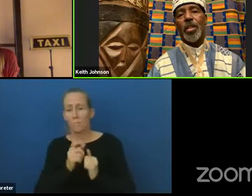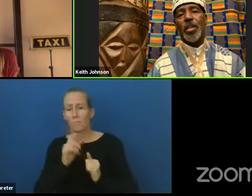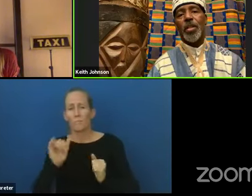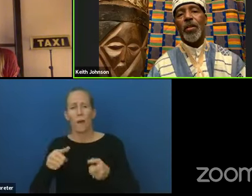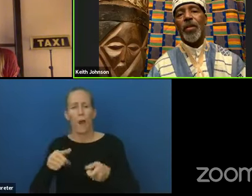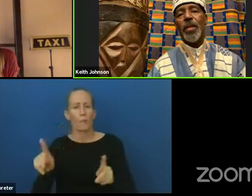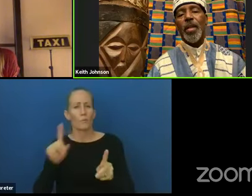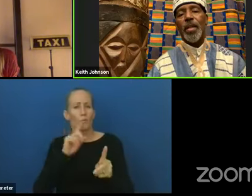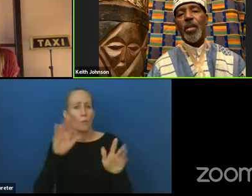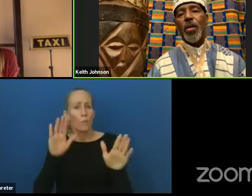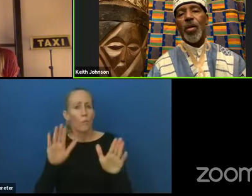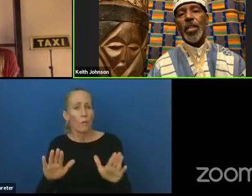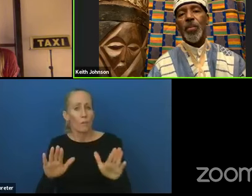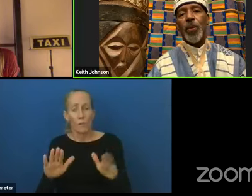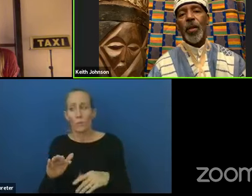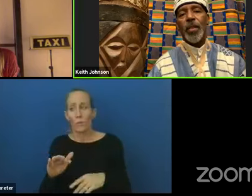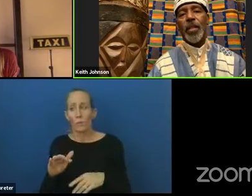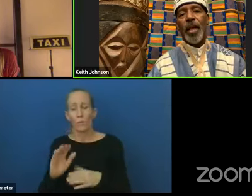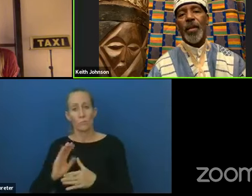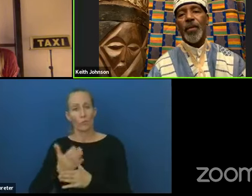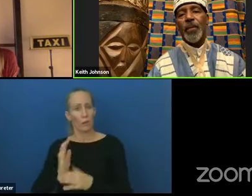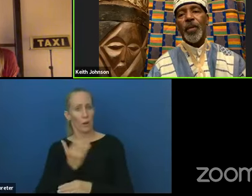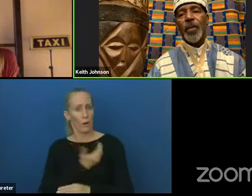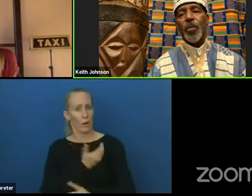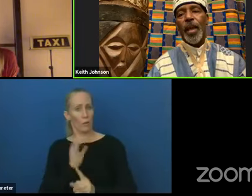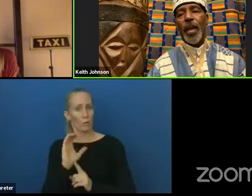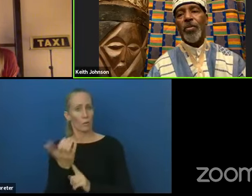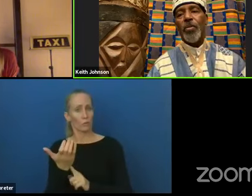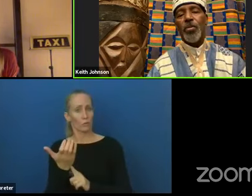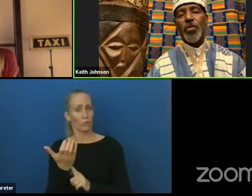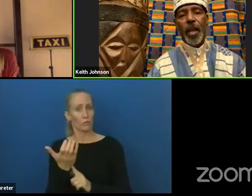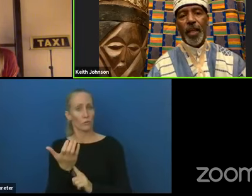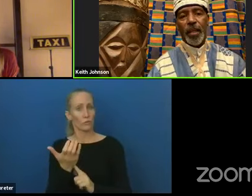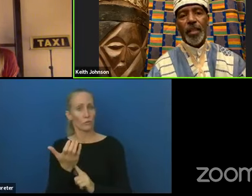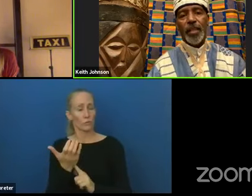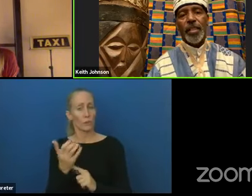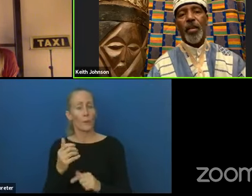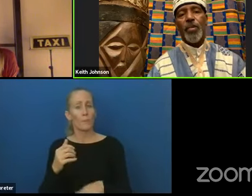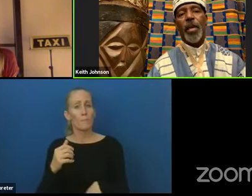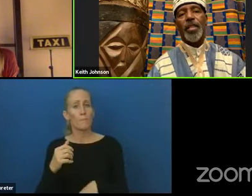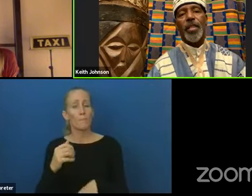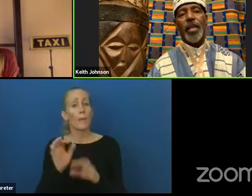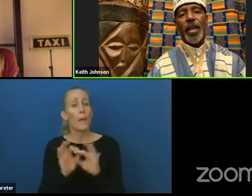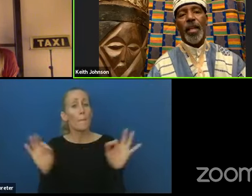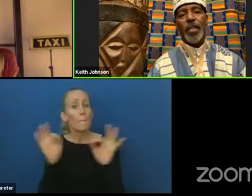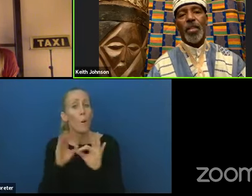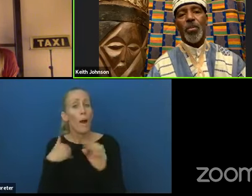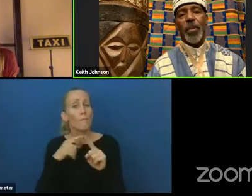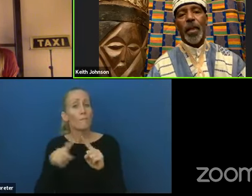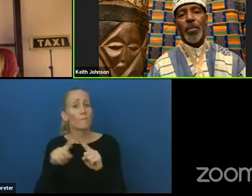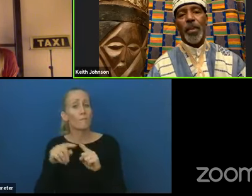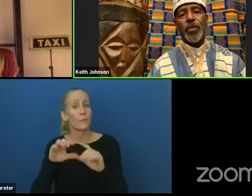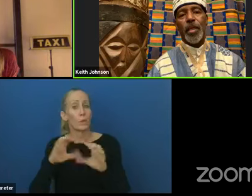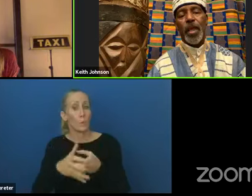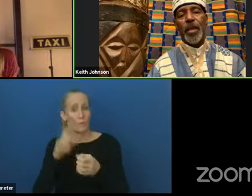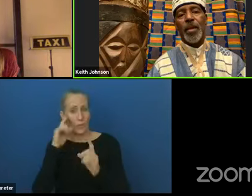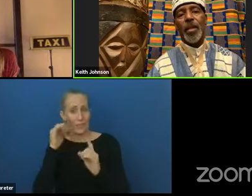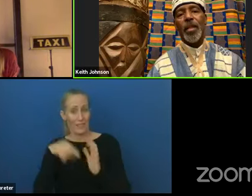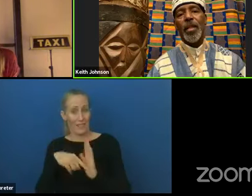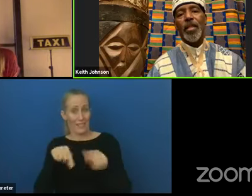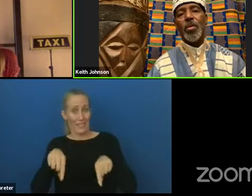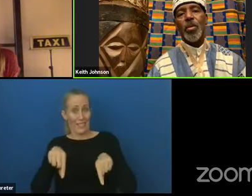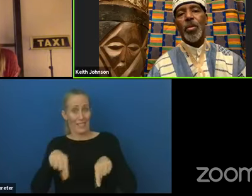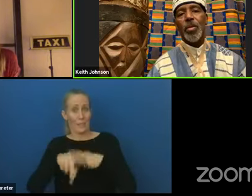the culture. You know, it's important that we have groups like Southwest Alliance to bring people